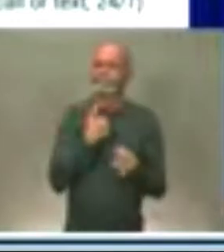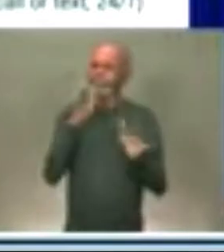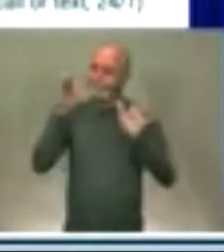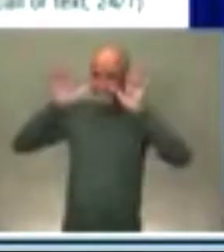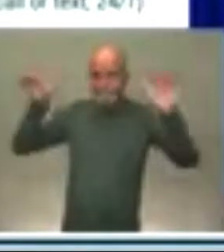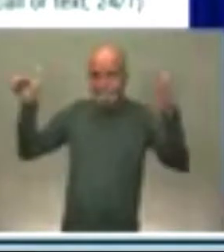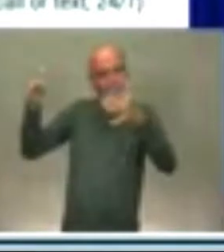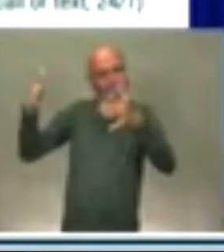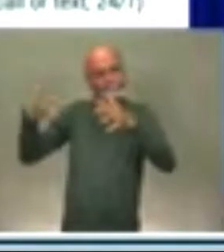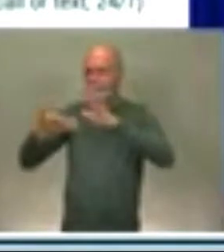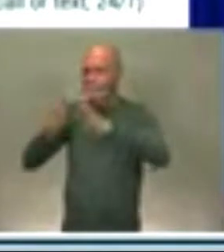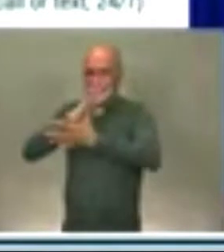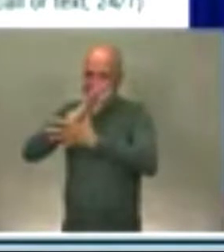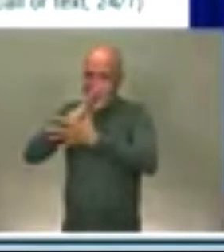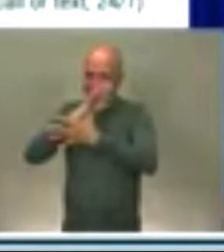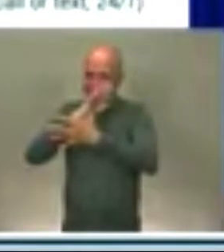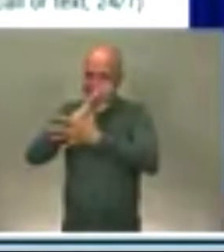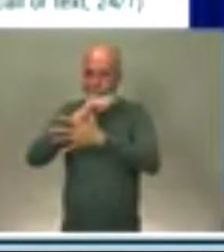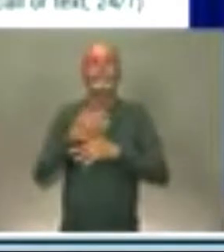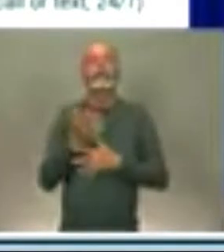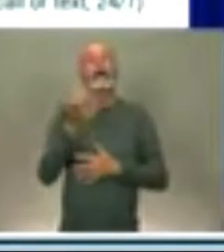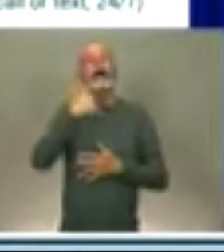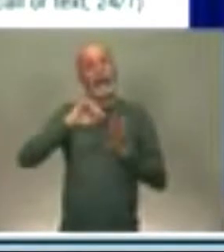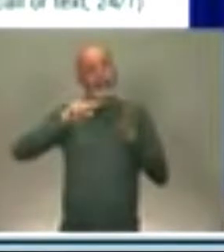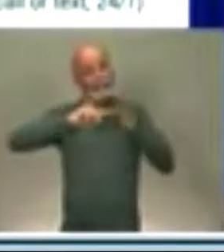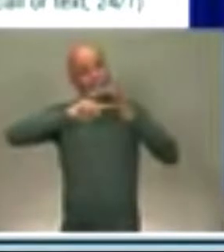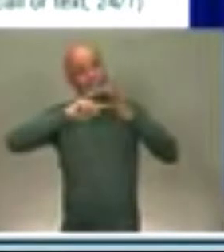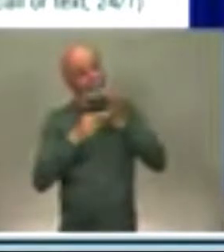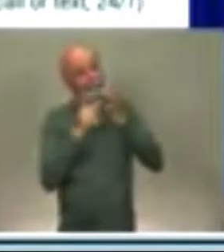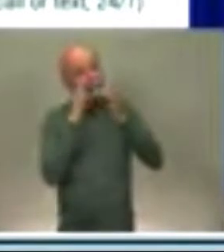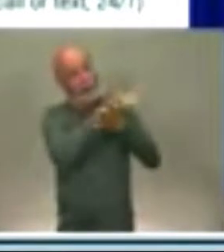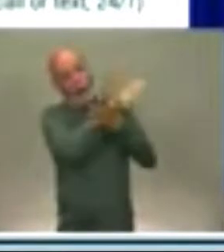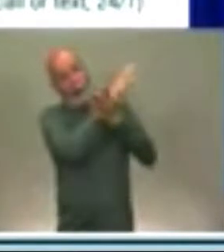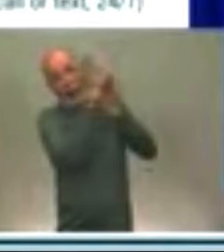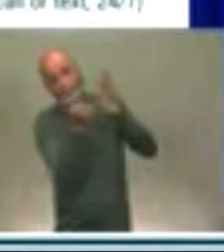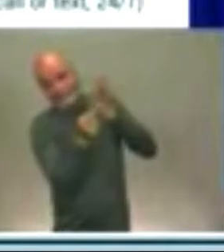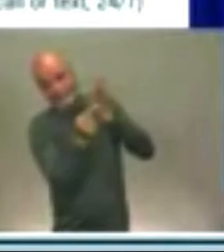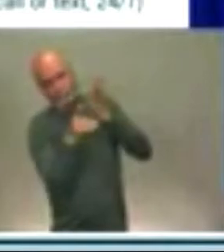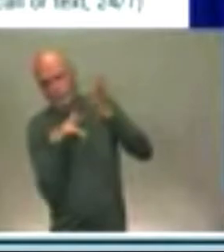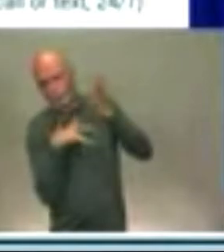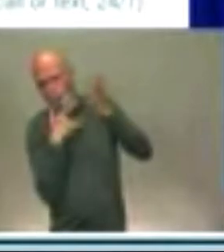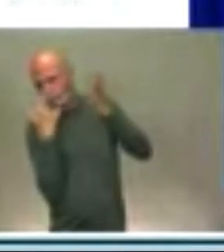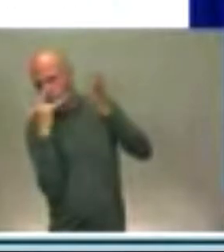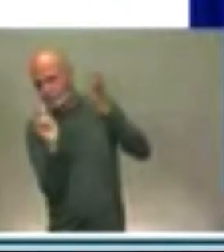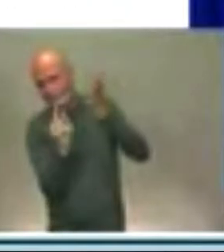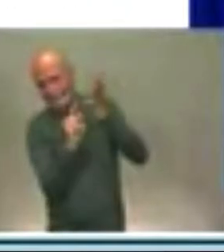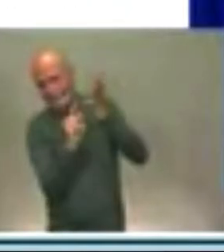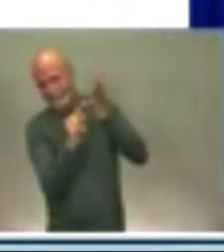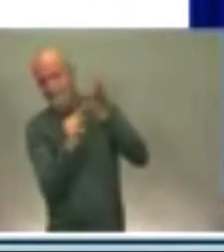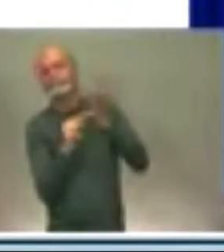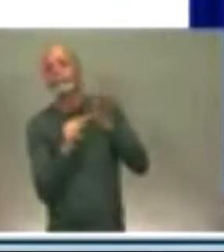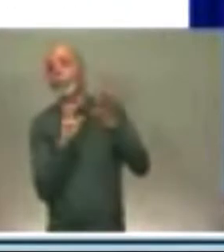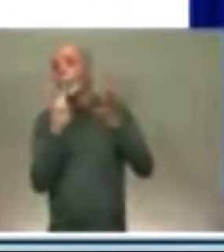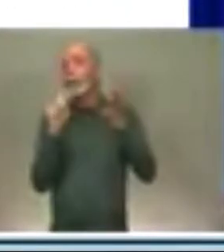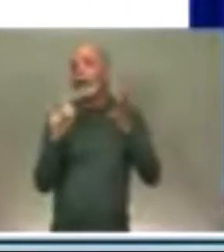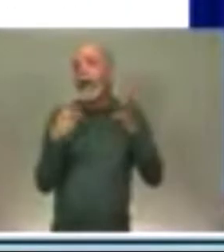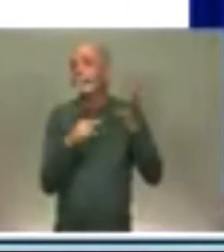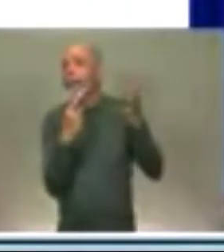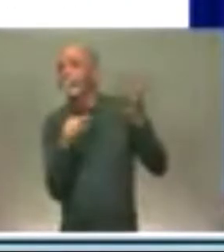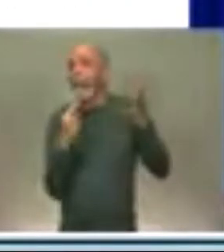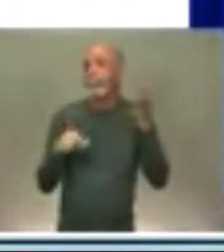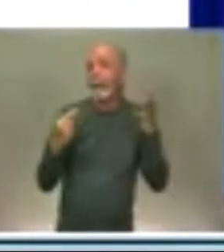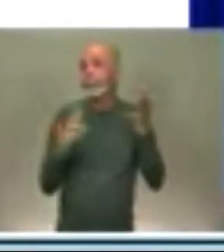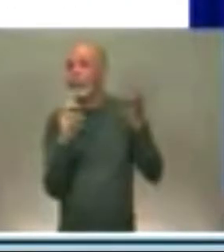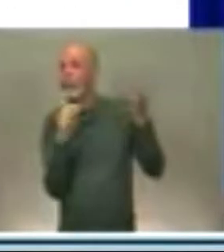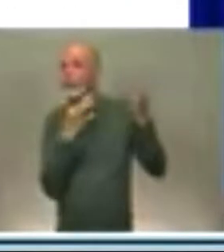also communicating phase five. What phase five means and when people could reasonably expect that to happen. Obviously, the